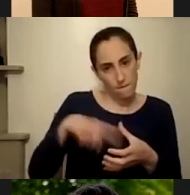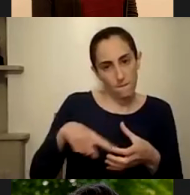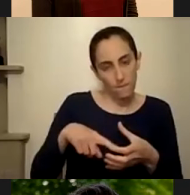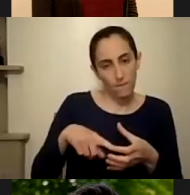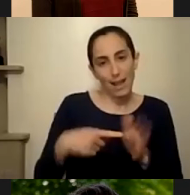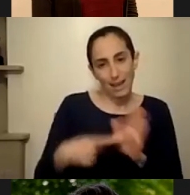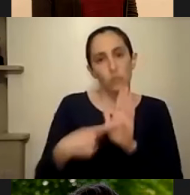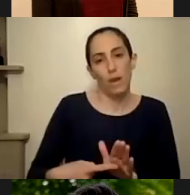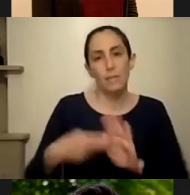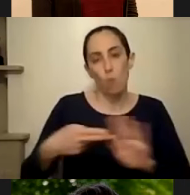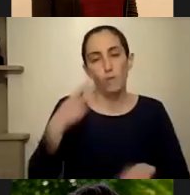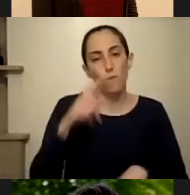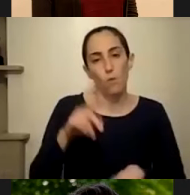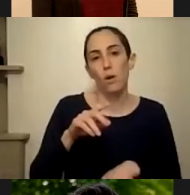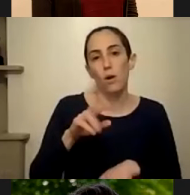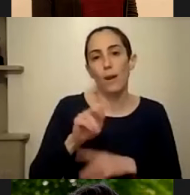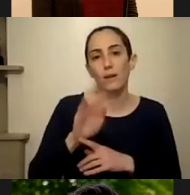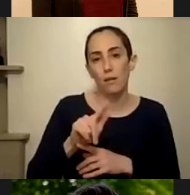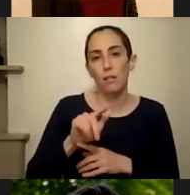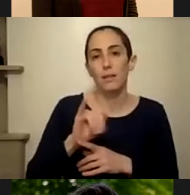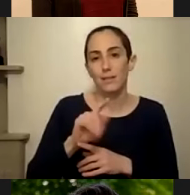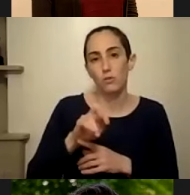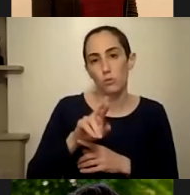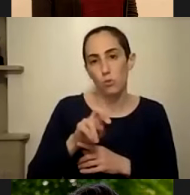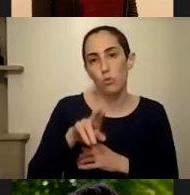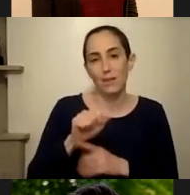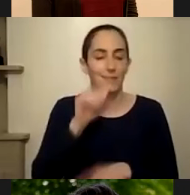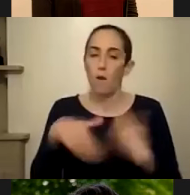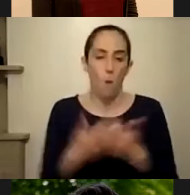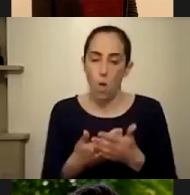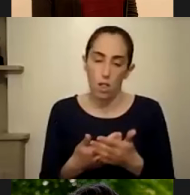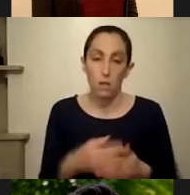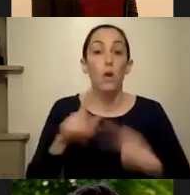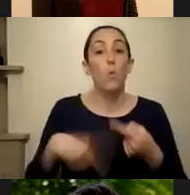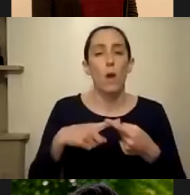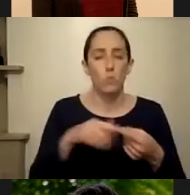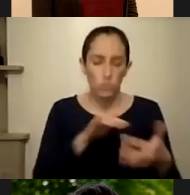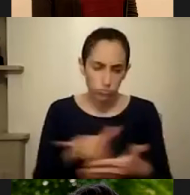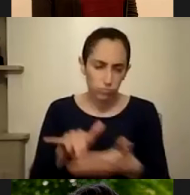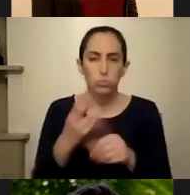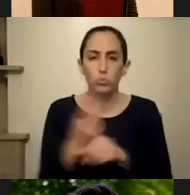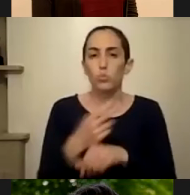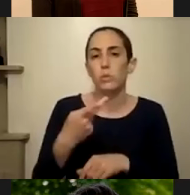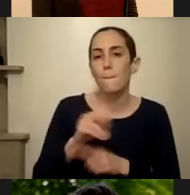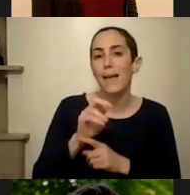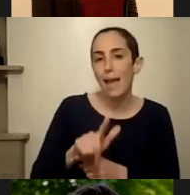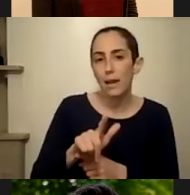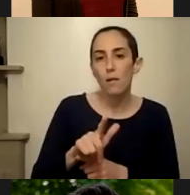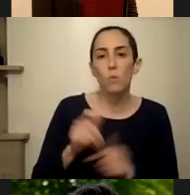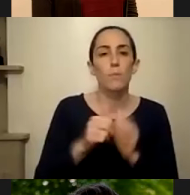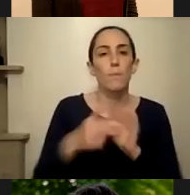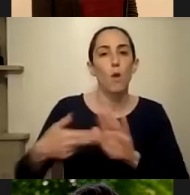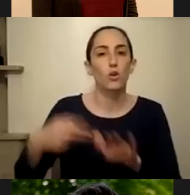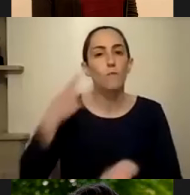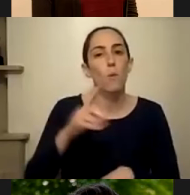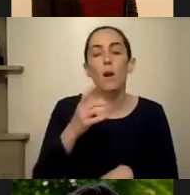interneurons. When we probe with a panel of markers for retinal photoreceptor cells, none